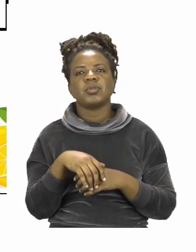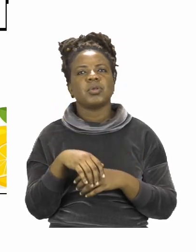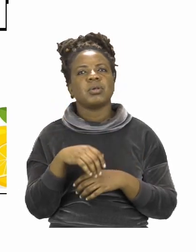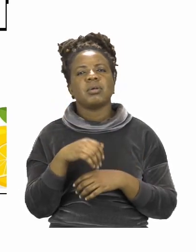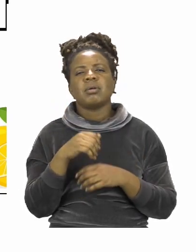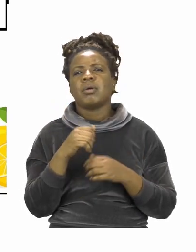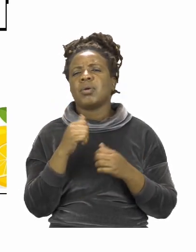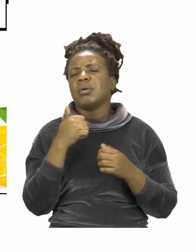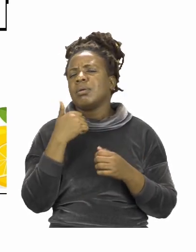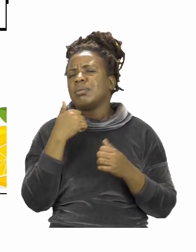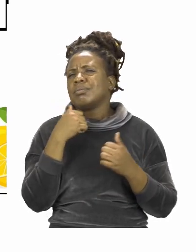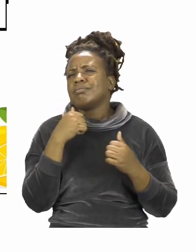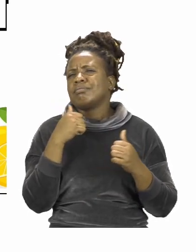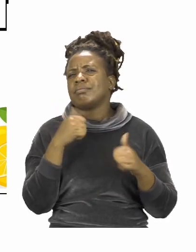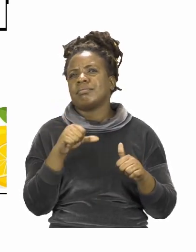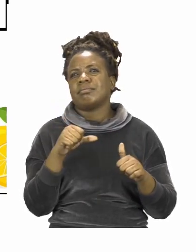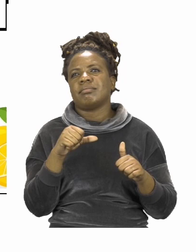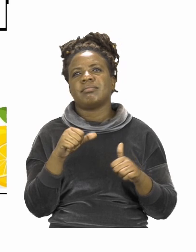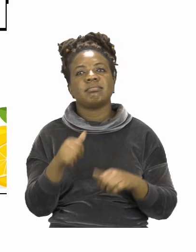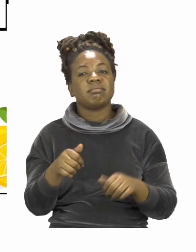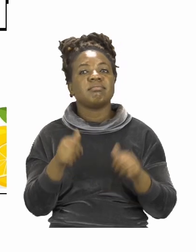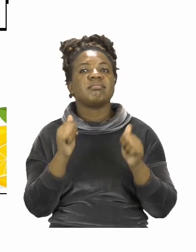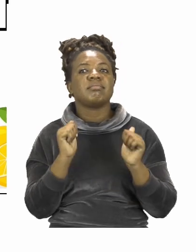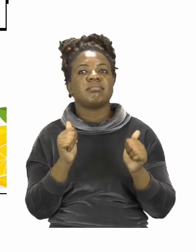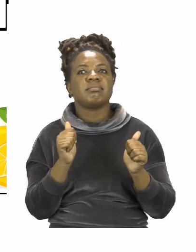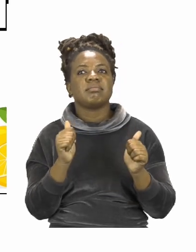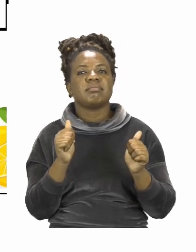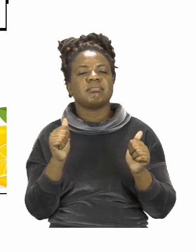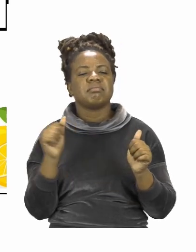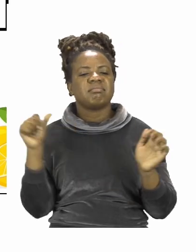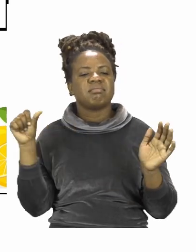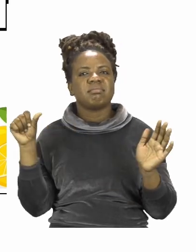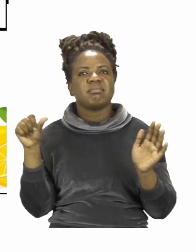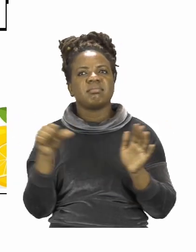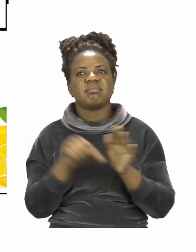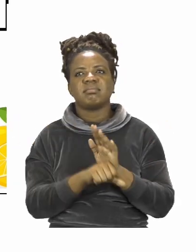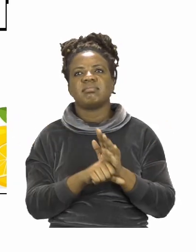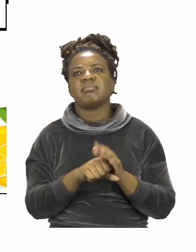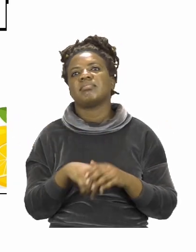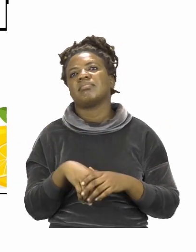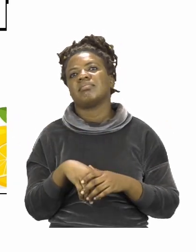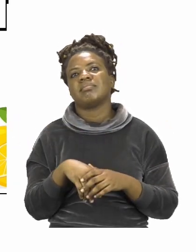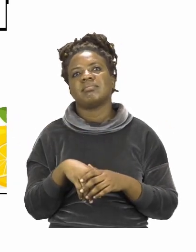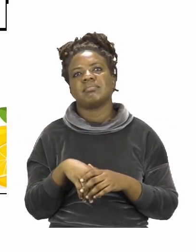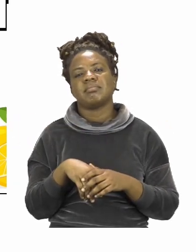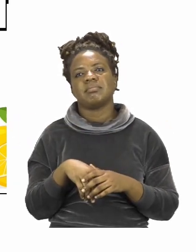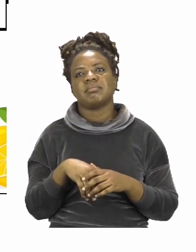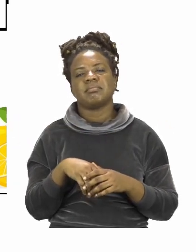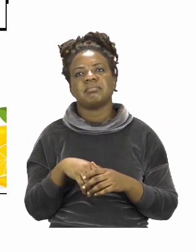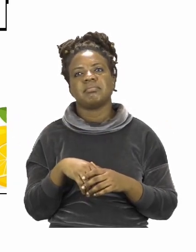amazing, B, good, or C, terrible?